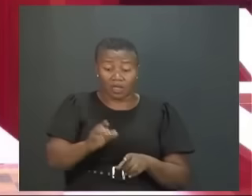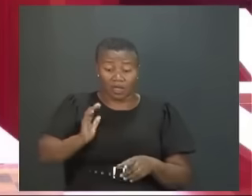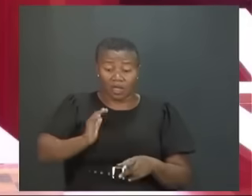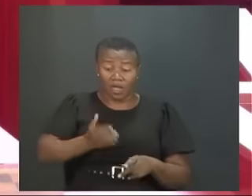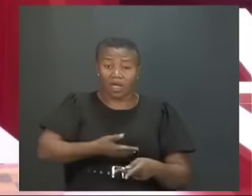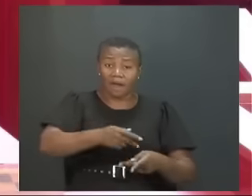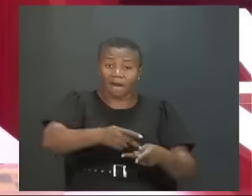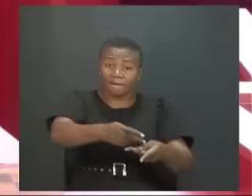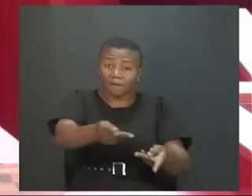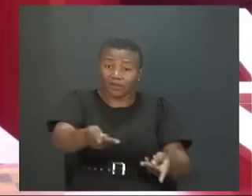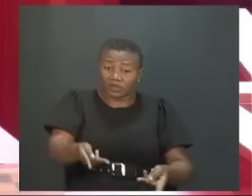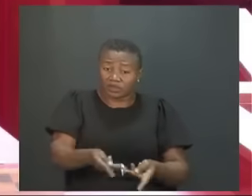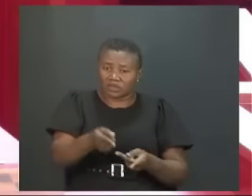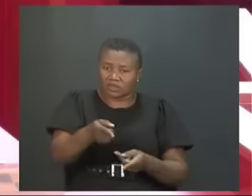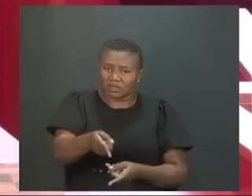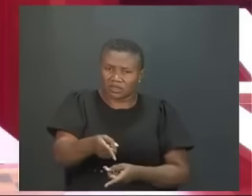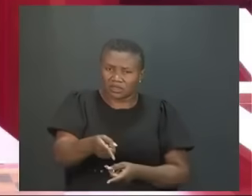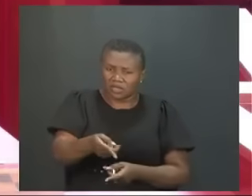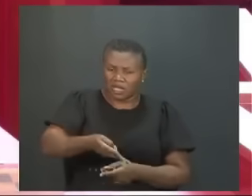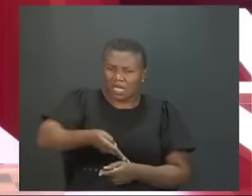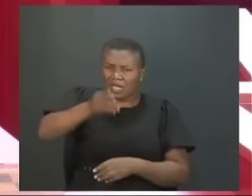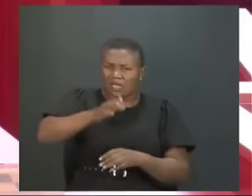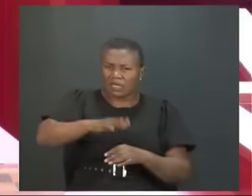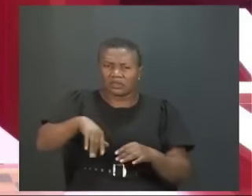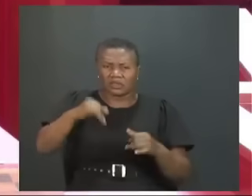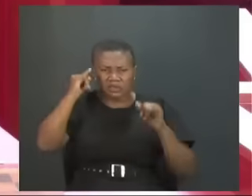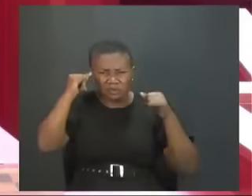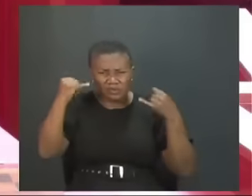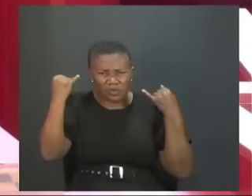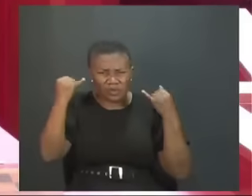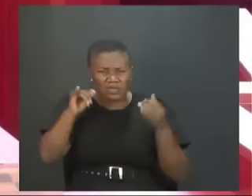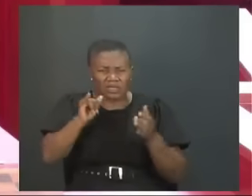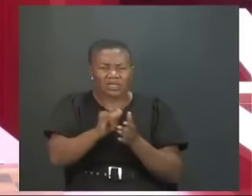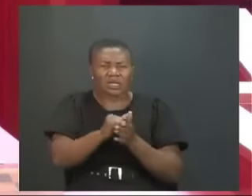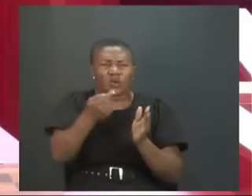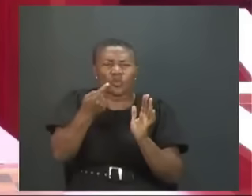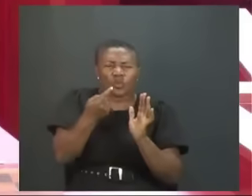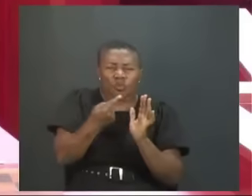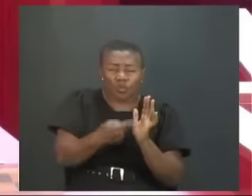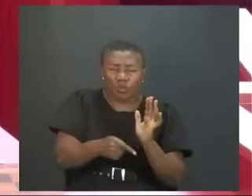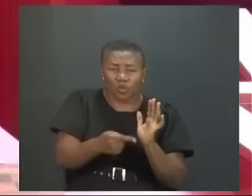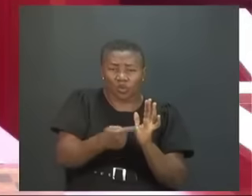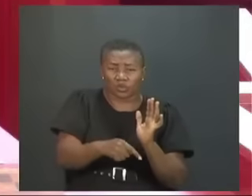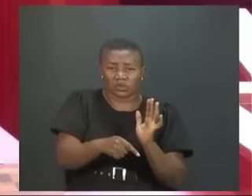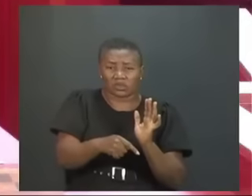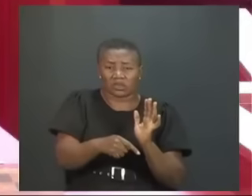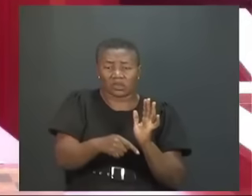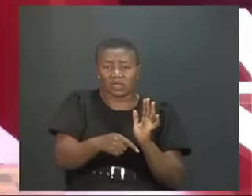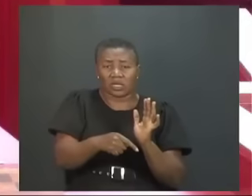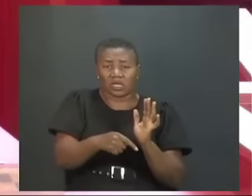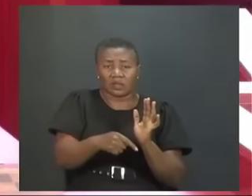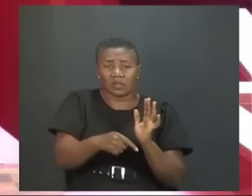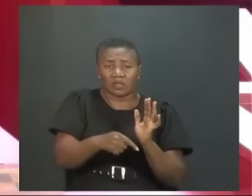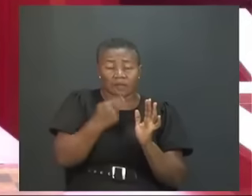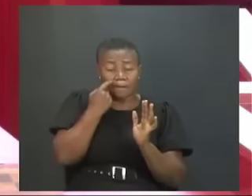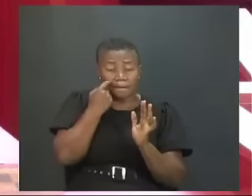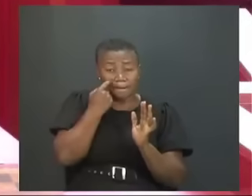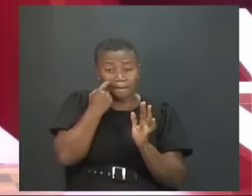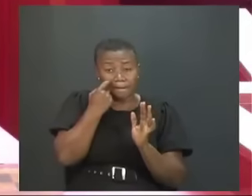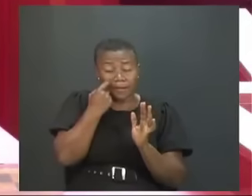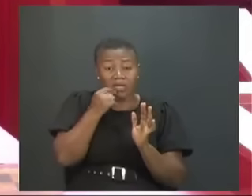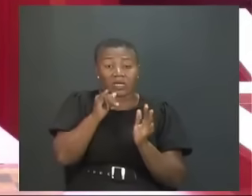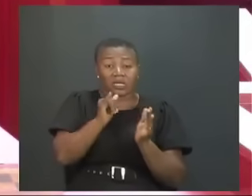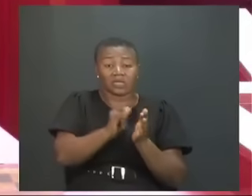that of the judiciary in this matter. That was the context, and that is how the